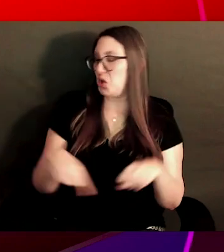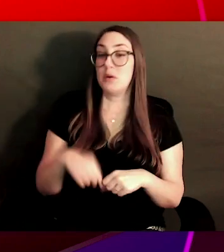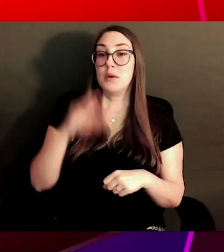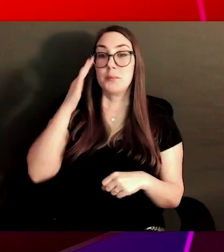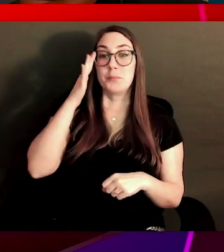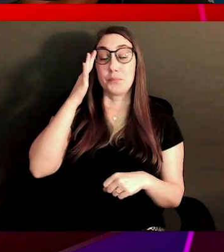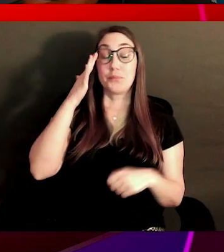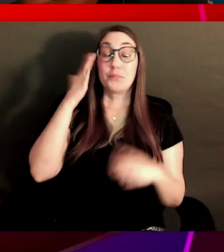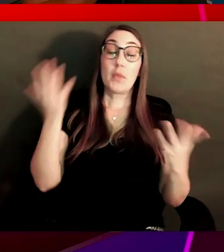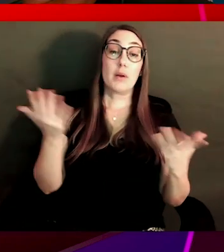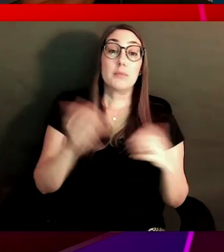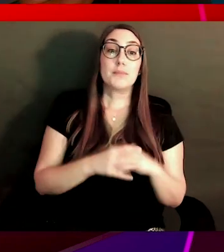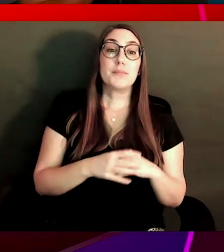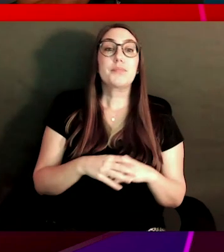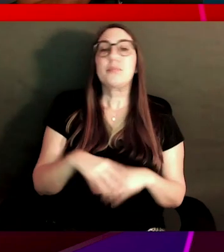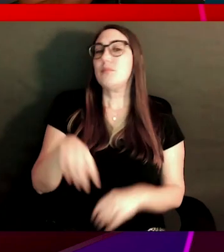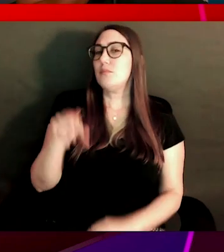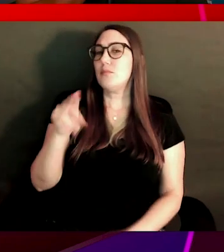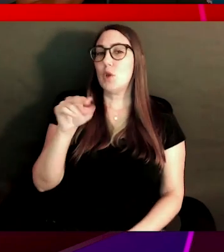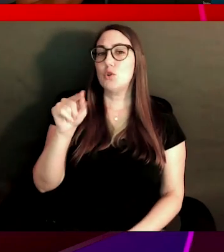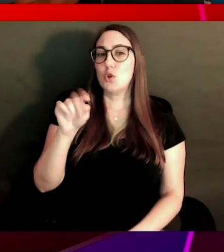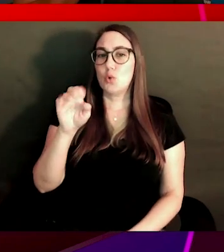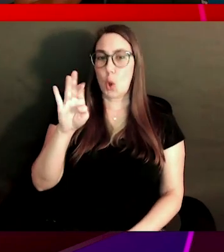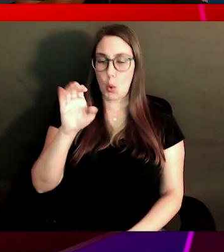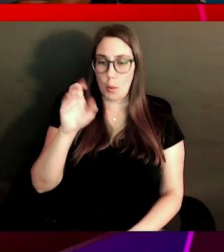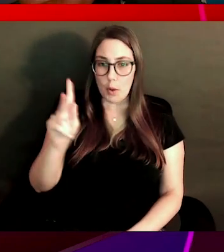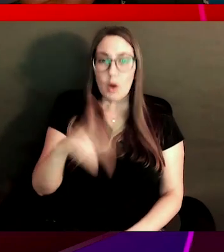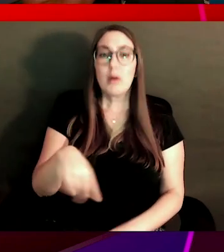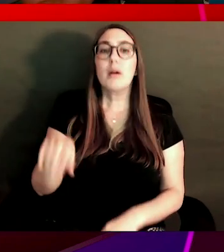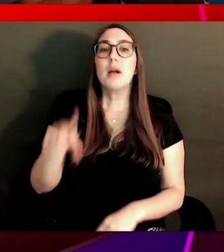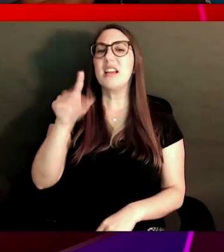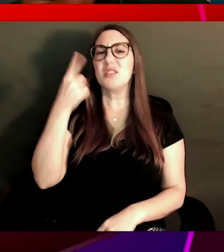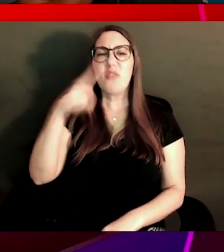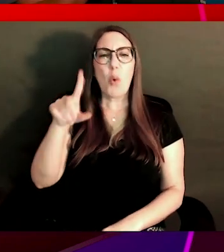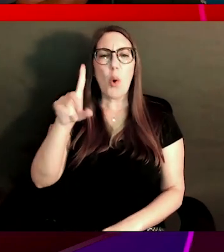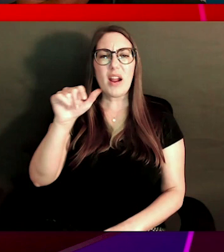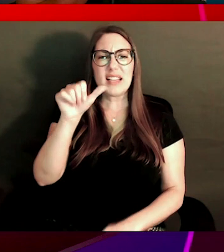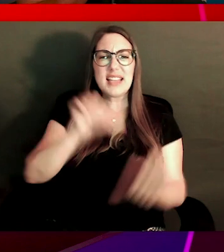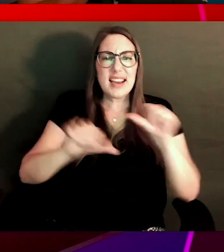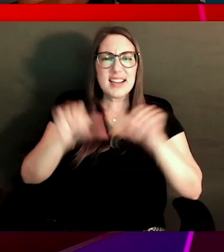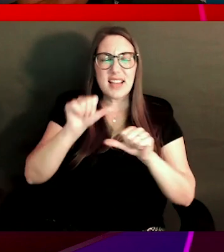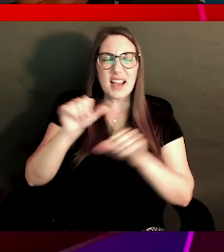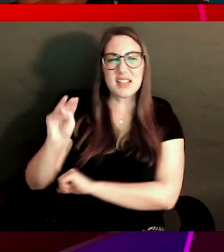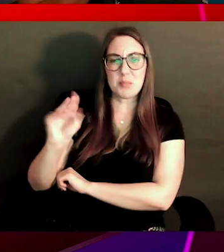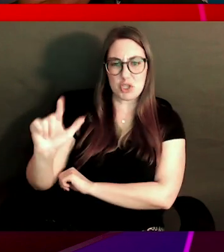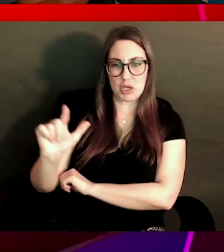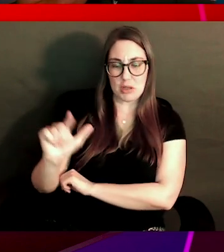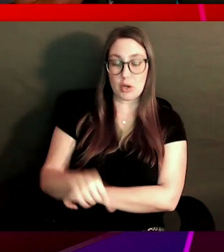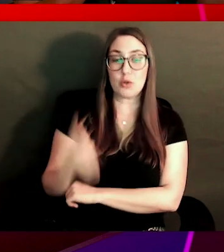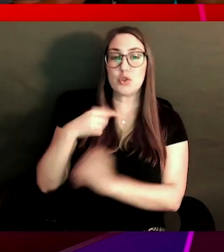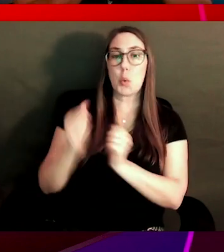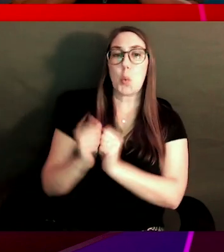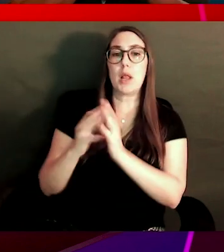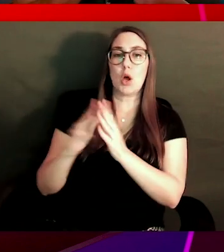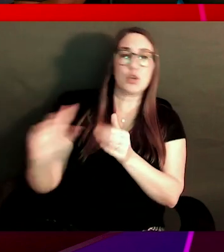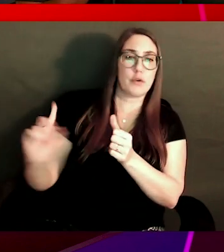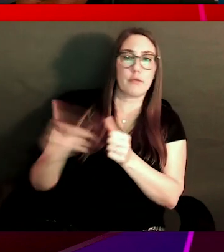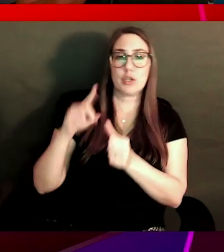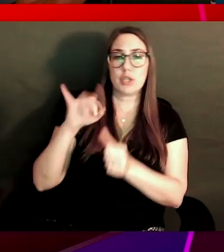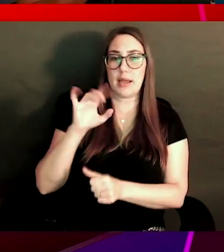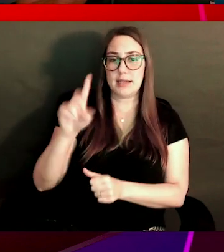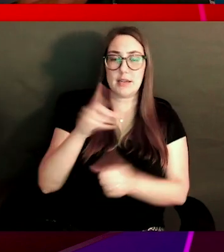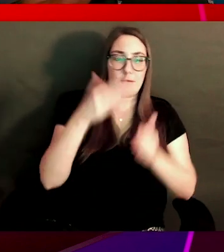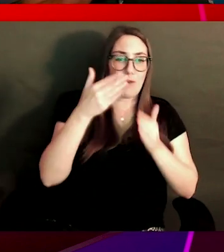So, I mean, notebooks revolutionized data science and machine learning, right? And we SageMaker launched the first IDE for end-to-end machine